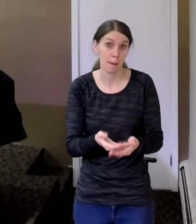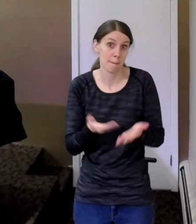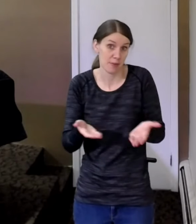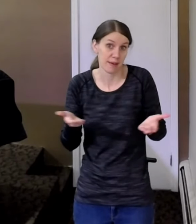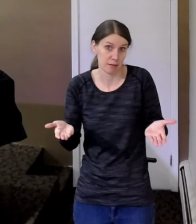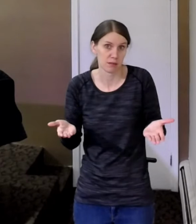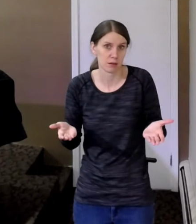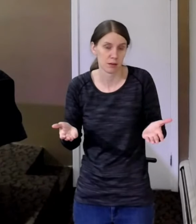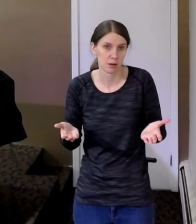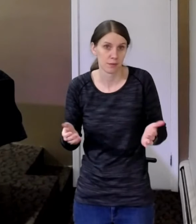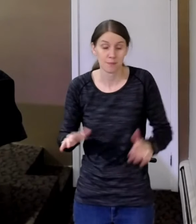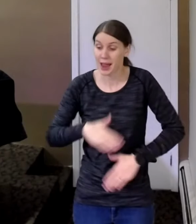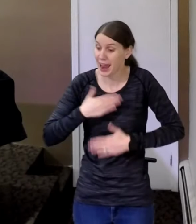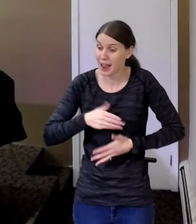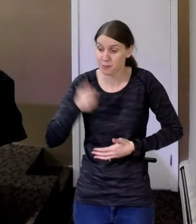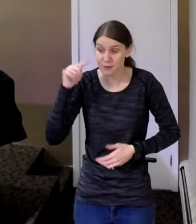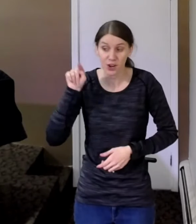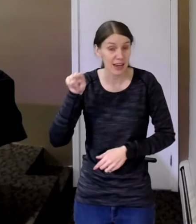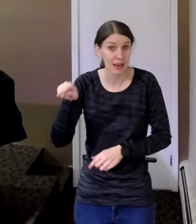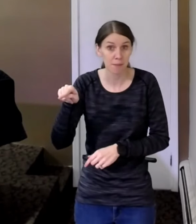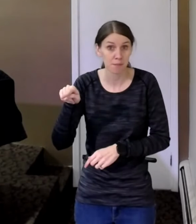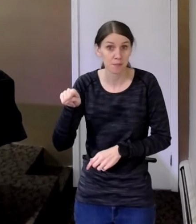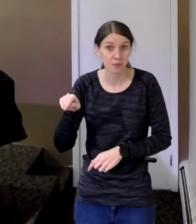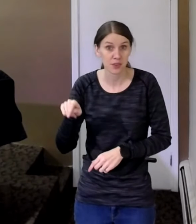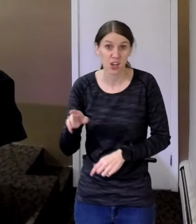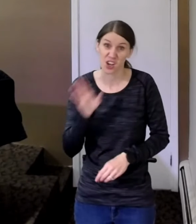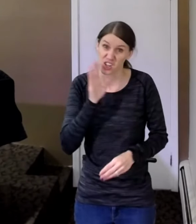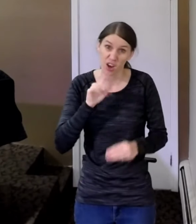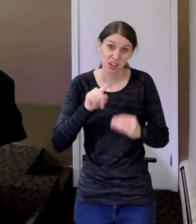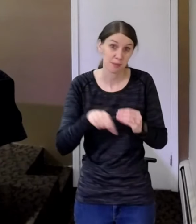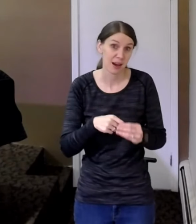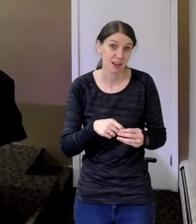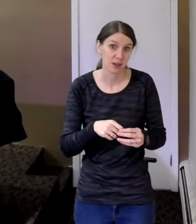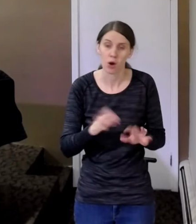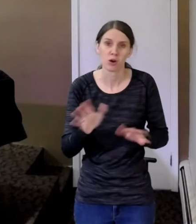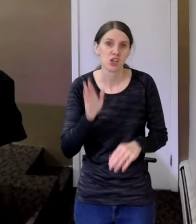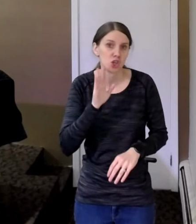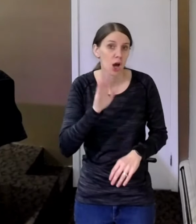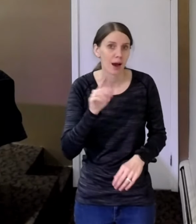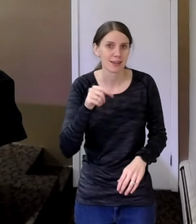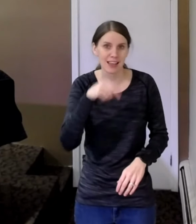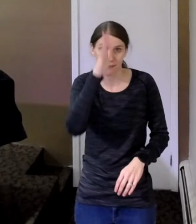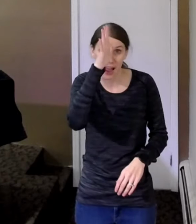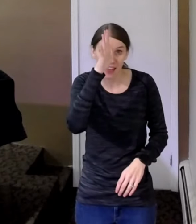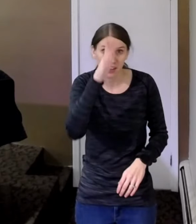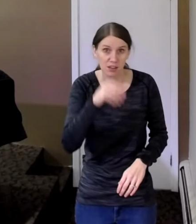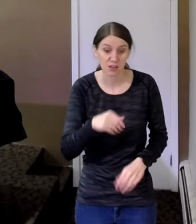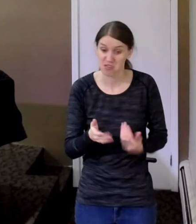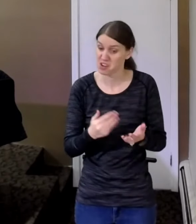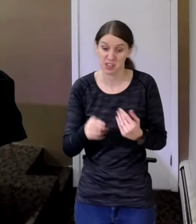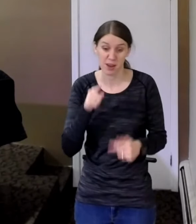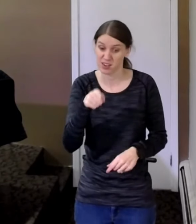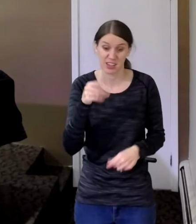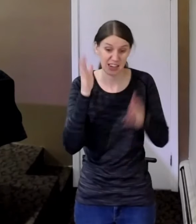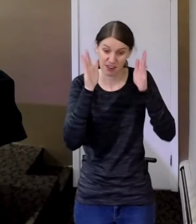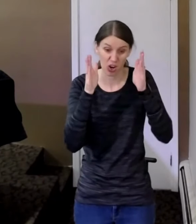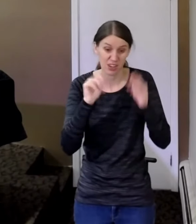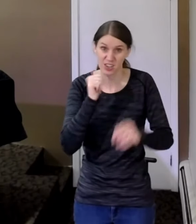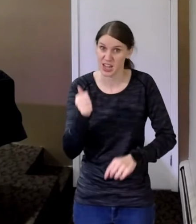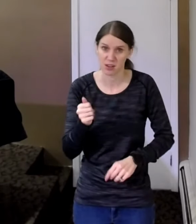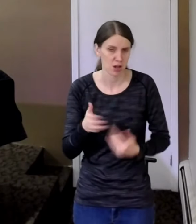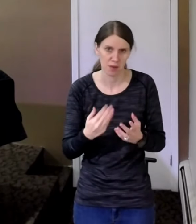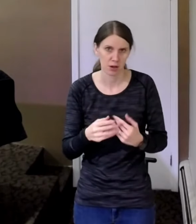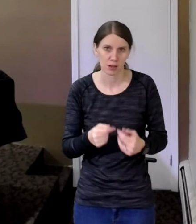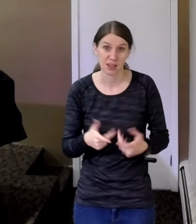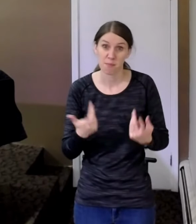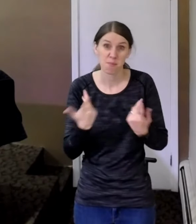They could have been happy for him. They could have went and talked to their dad. Maybe he'd have listened, maybe not, but they could have tried. They could